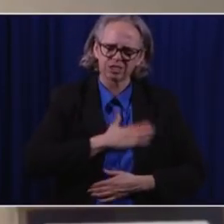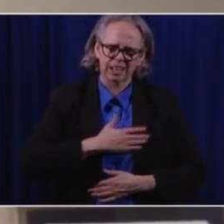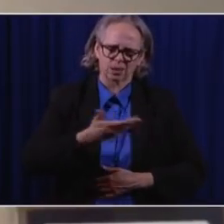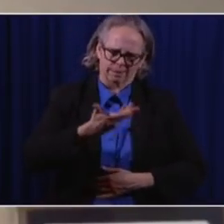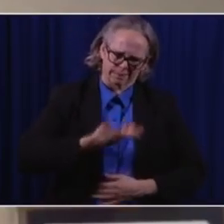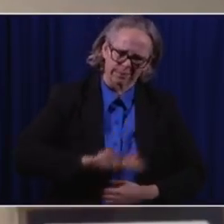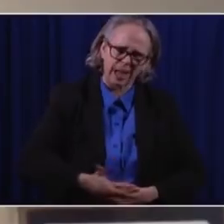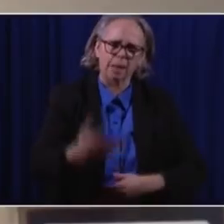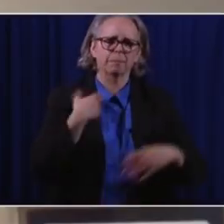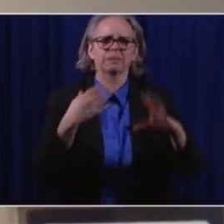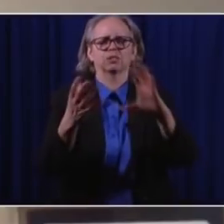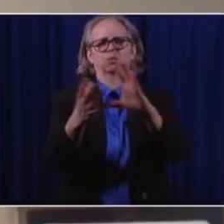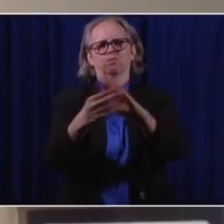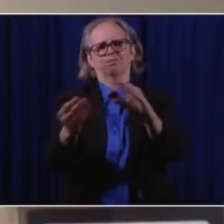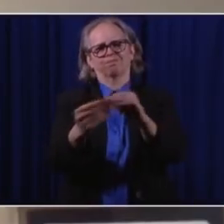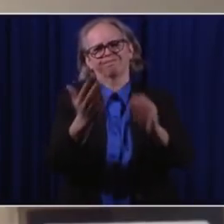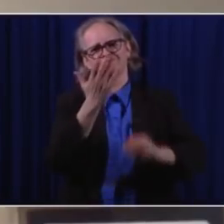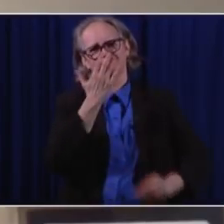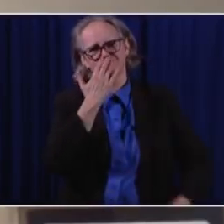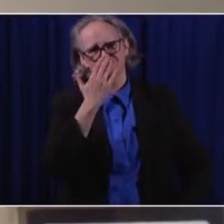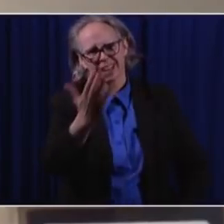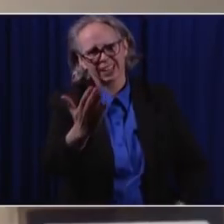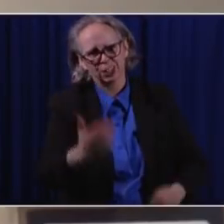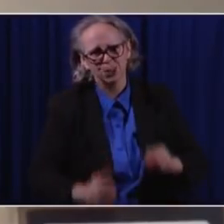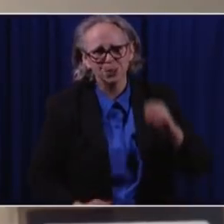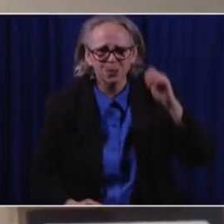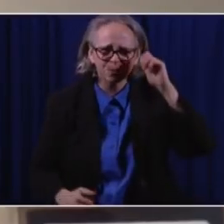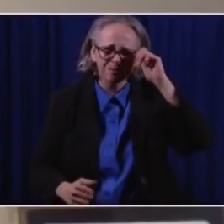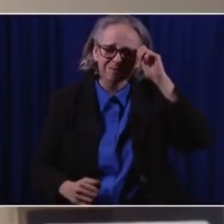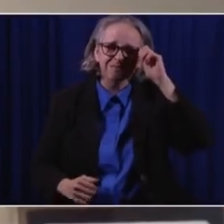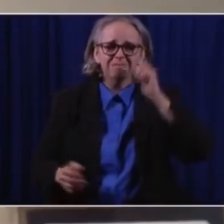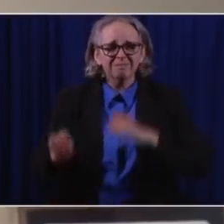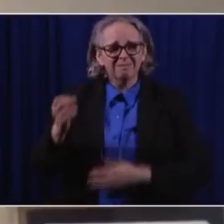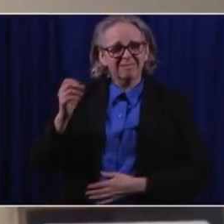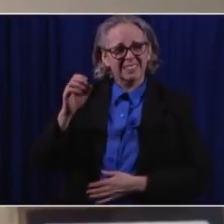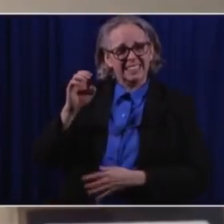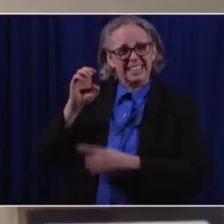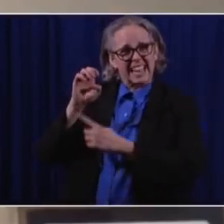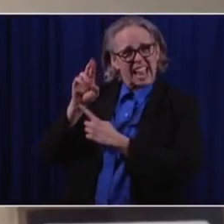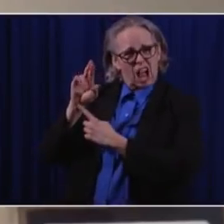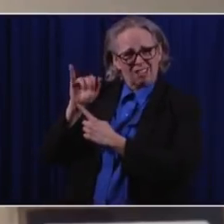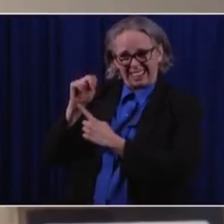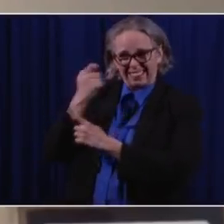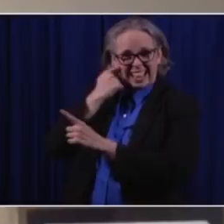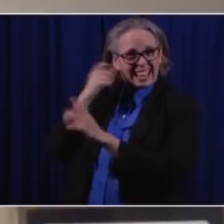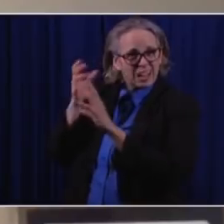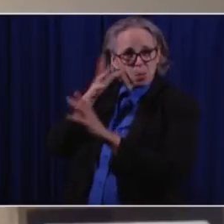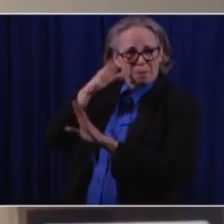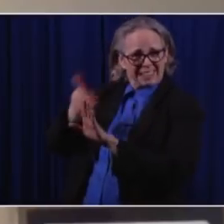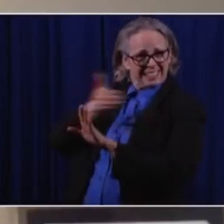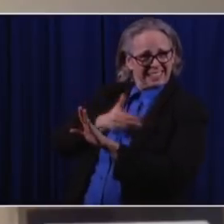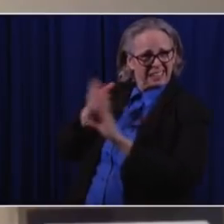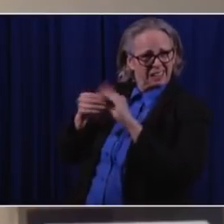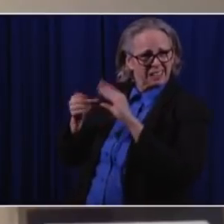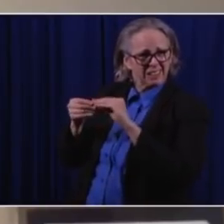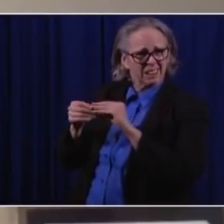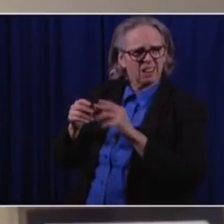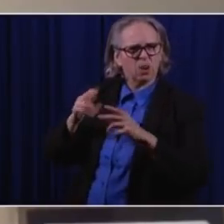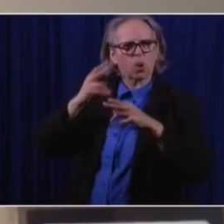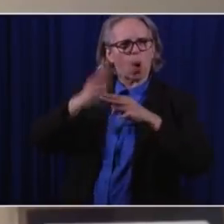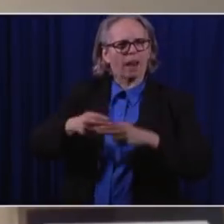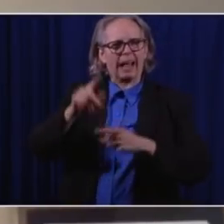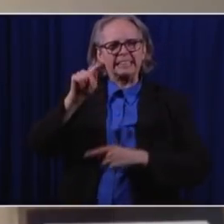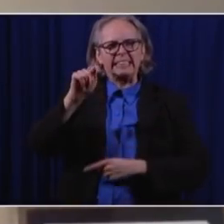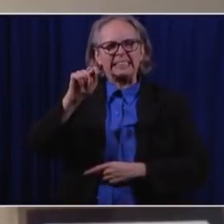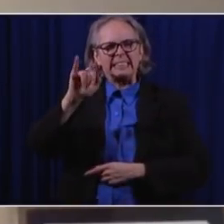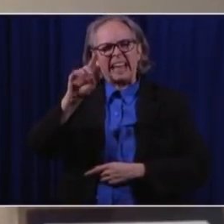so thank you. You know, Aaron, at the very end of her remarks, referred to a tidal wave, and if I were to use an analogy, I would